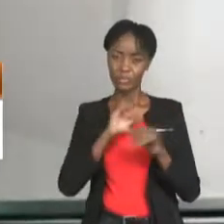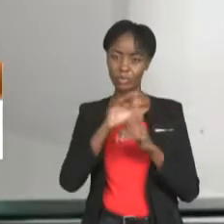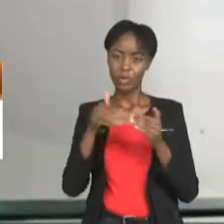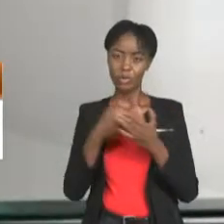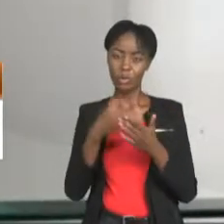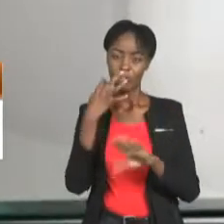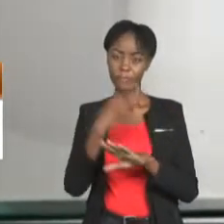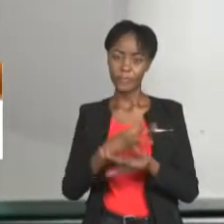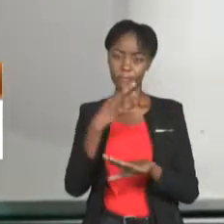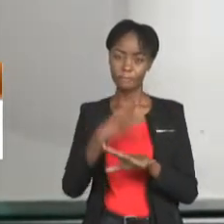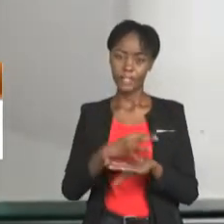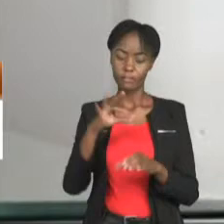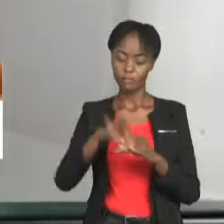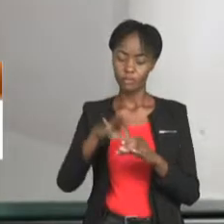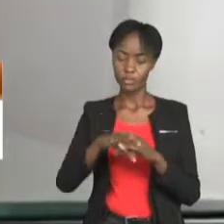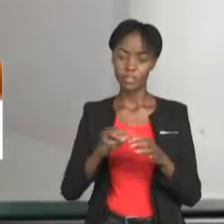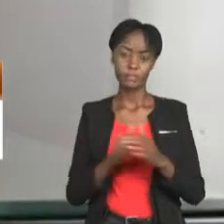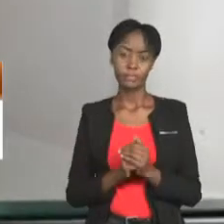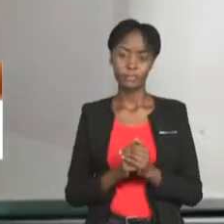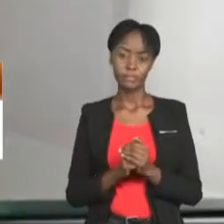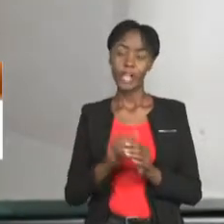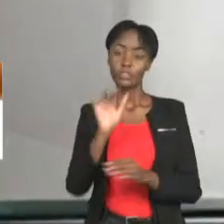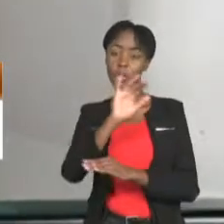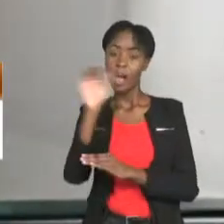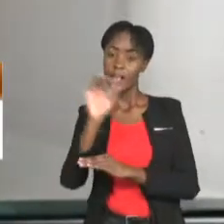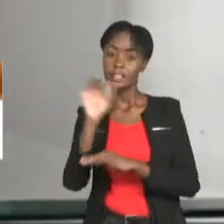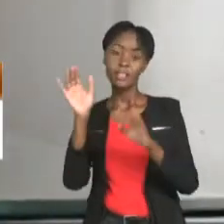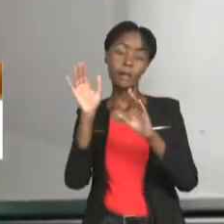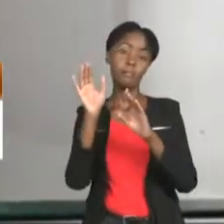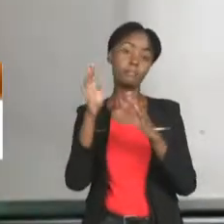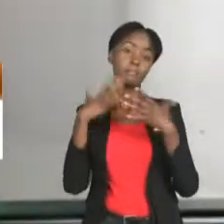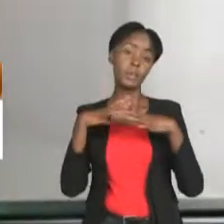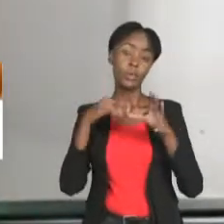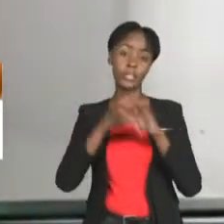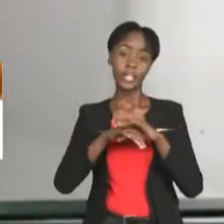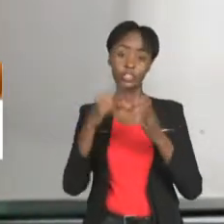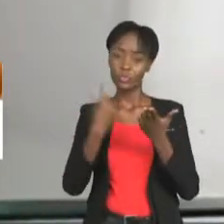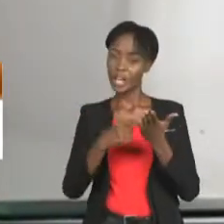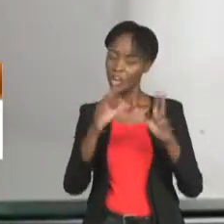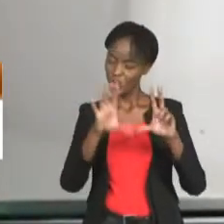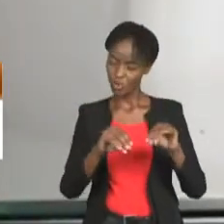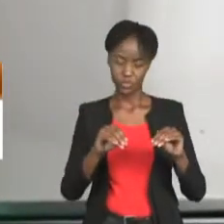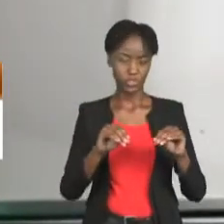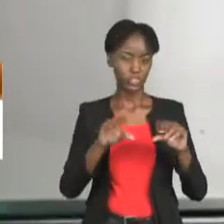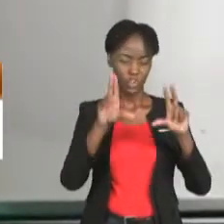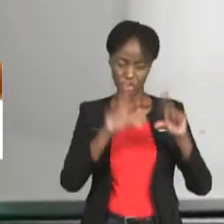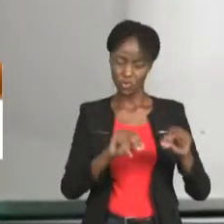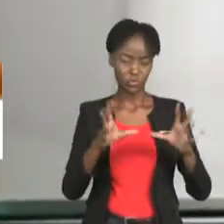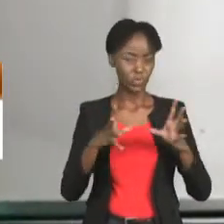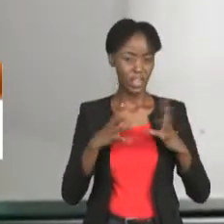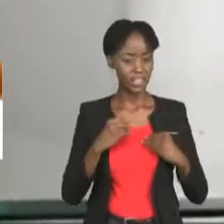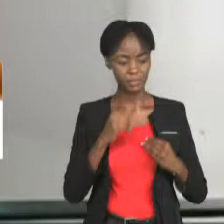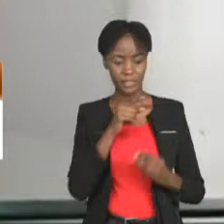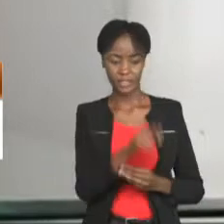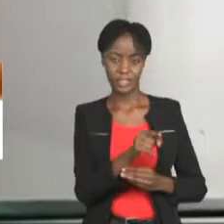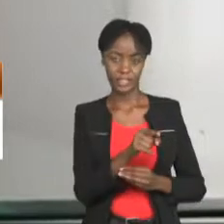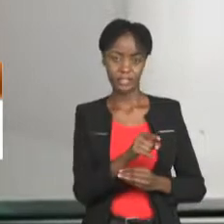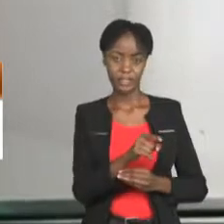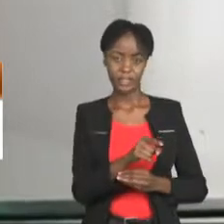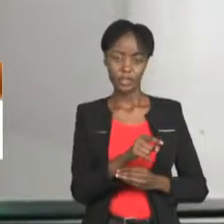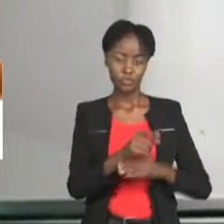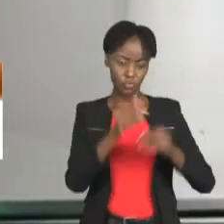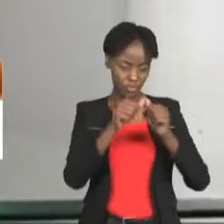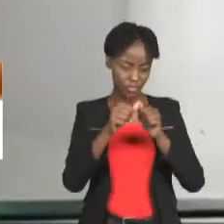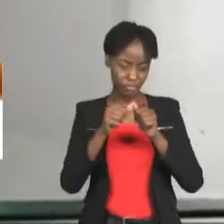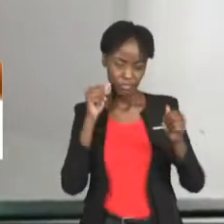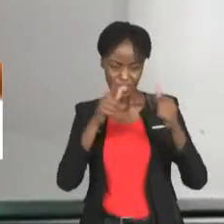Byabagamba. We call upon the people of Uganda to reject this mockery and to refuse to acknowledge Museveni as the winner of the 14th